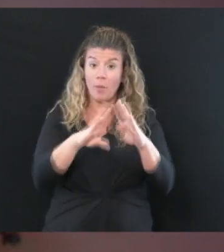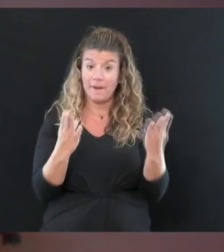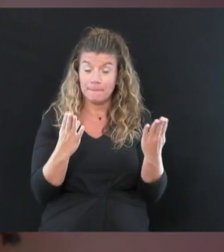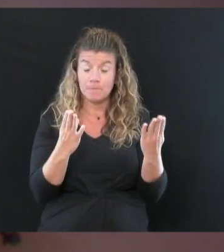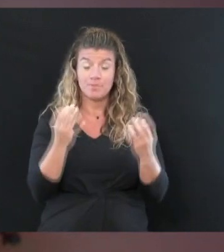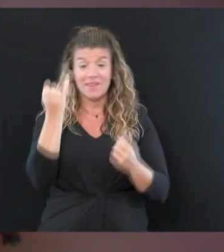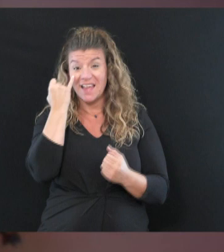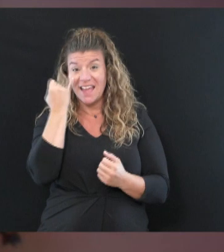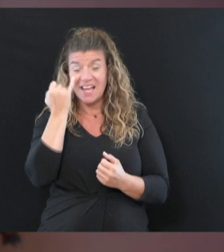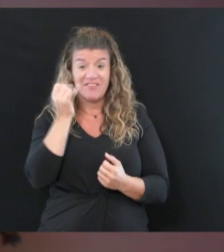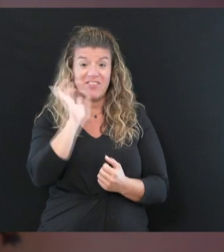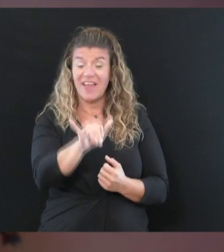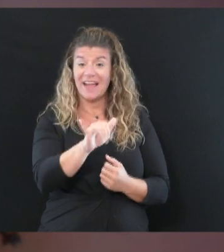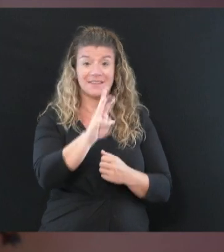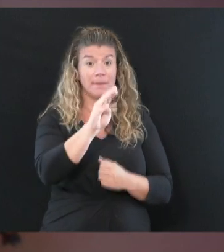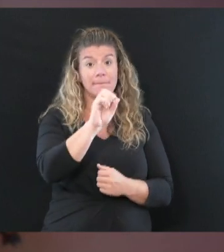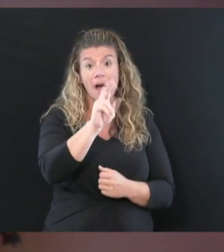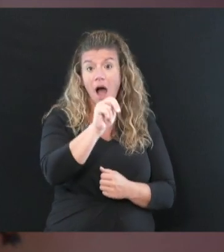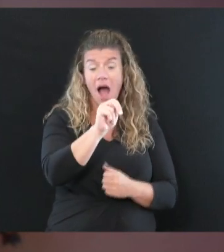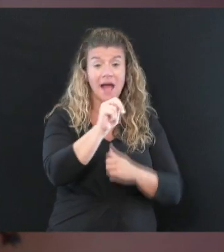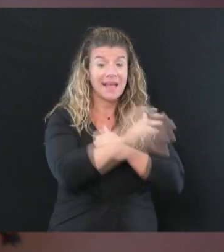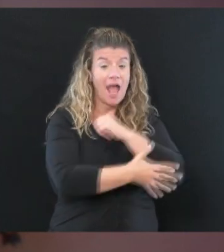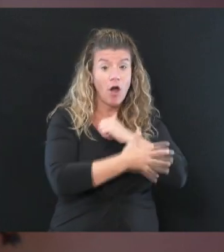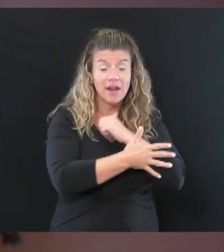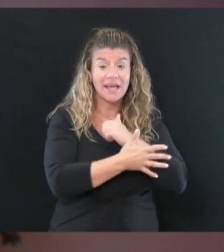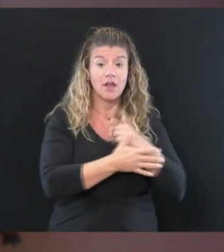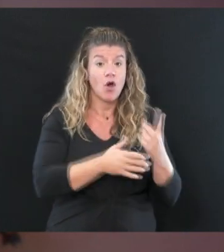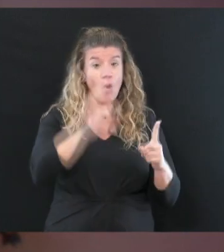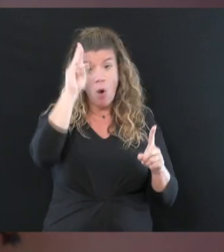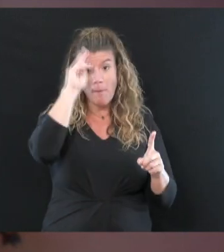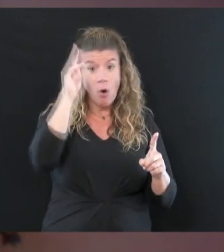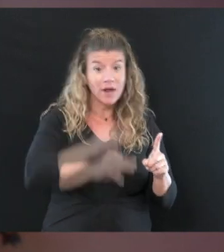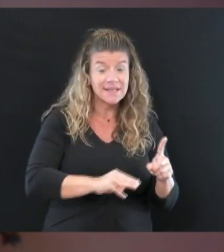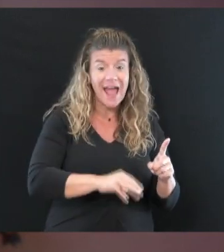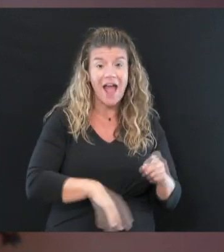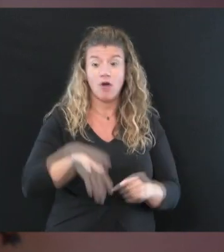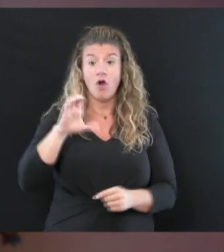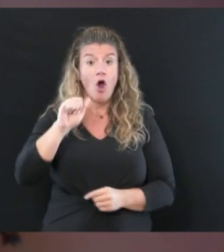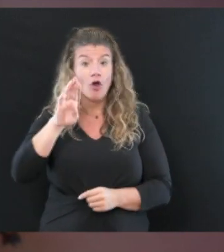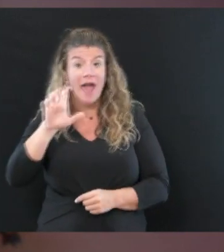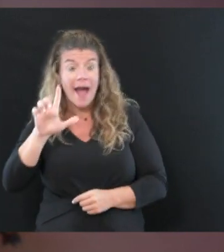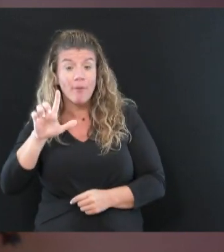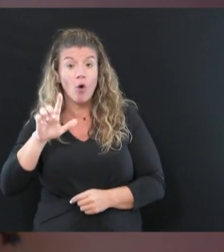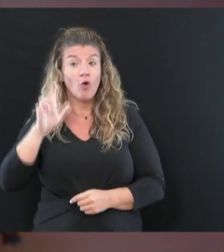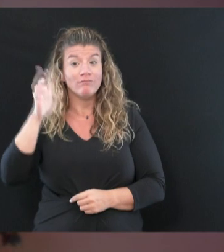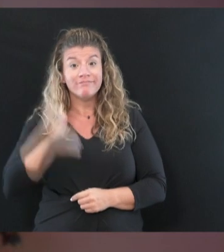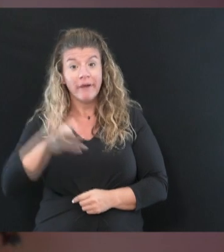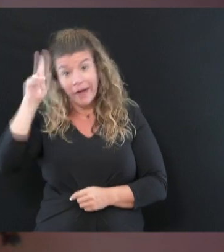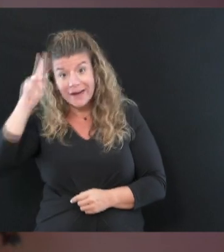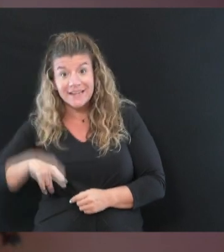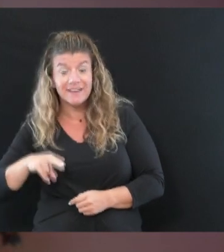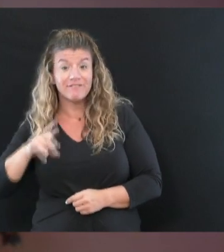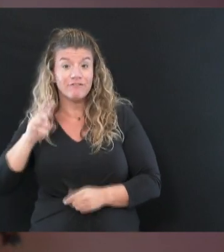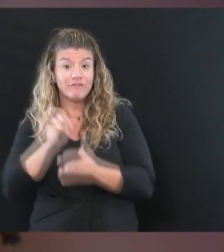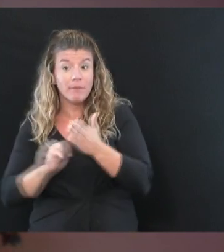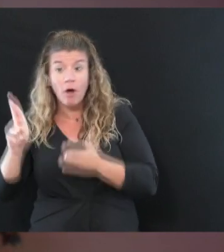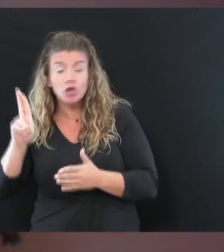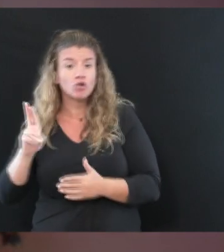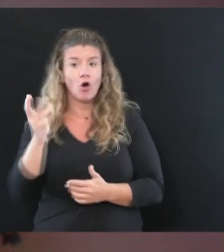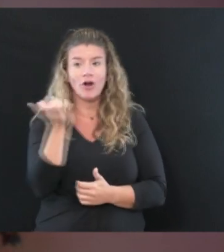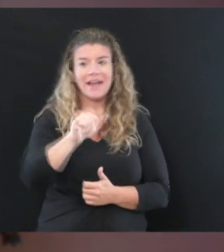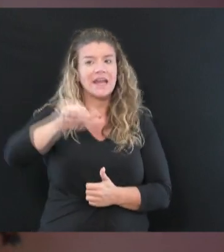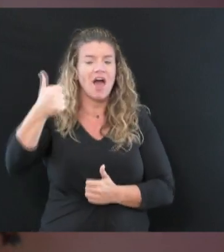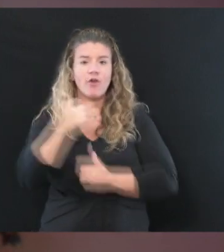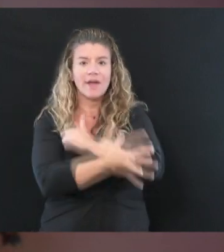whether it's Mon or Morgantown for WVU, or Cabell or Huntington for Marshall, or other counties